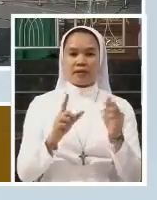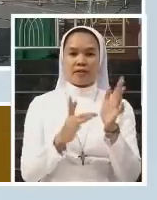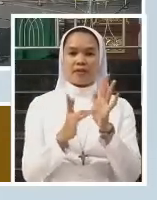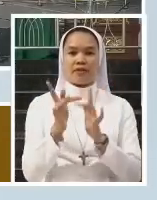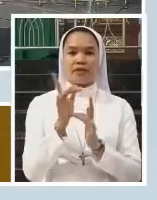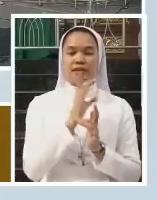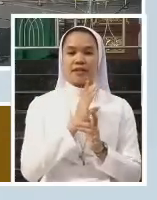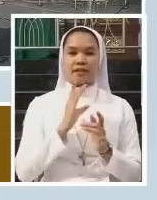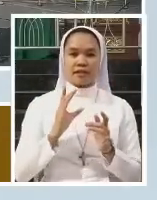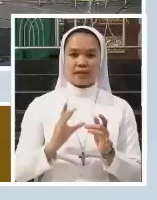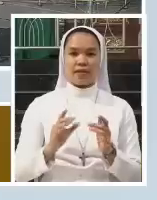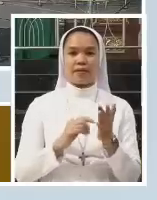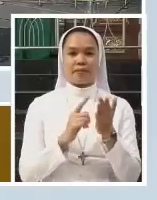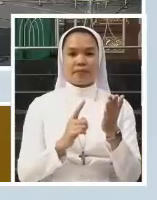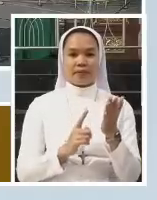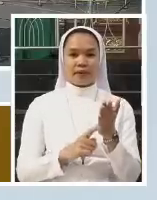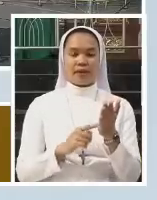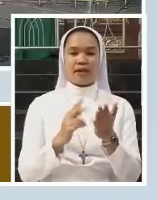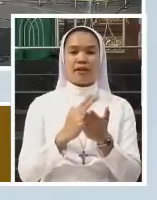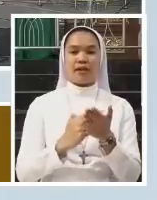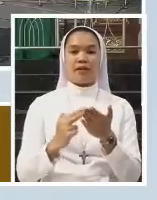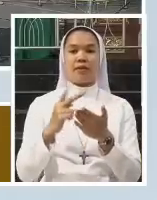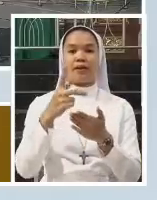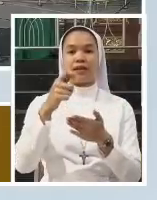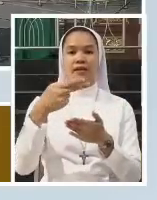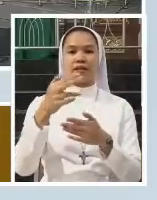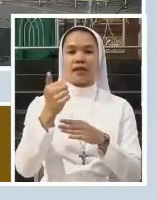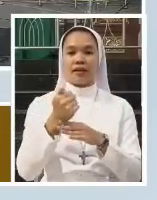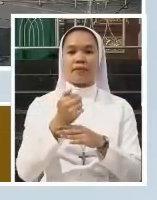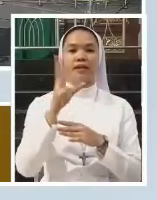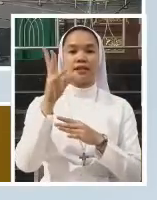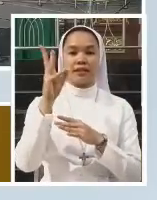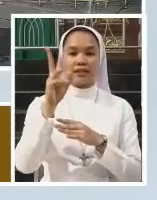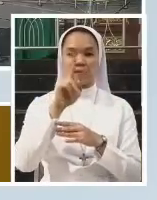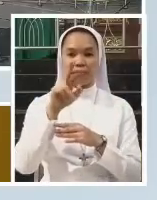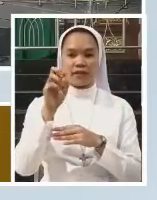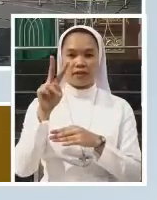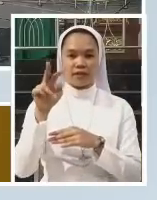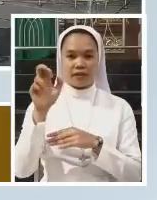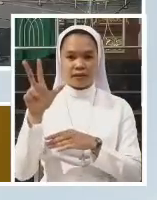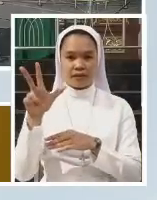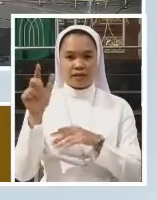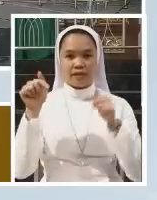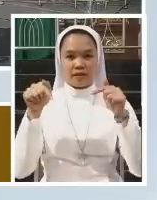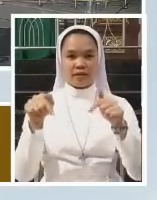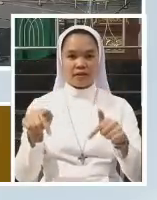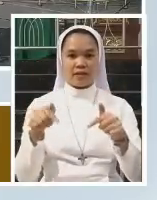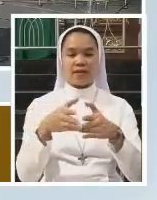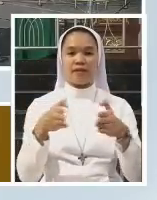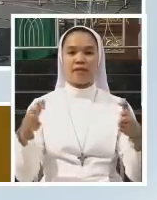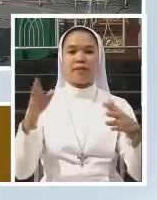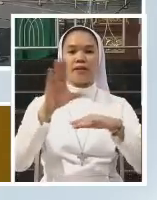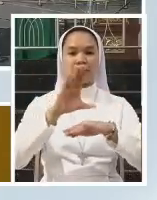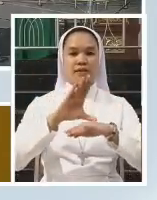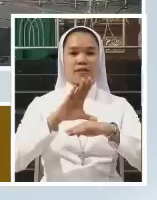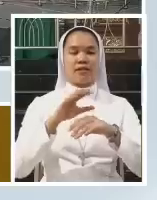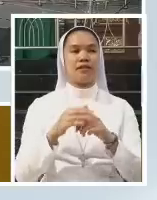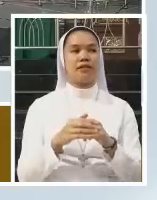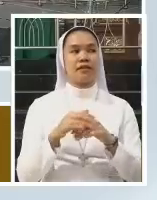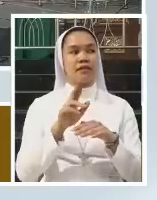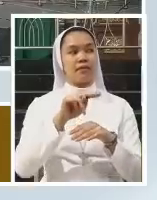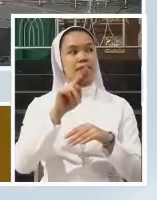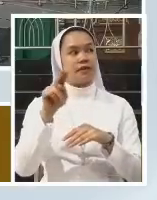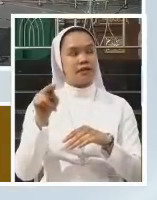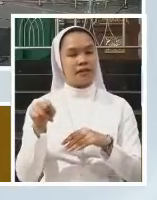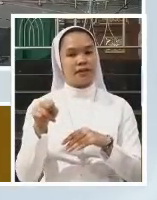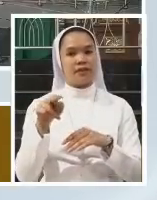Christ this Holy Thursday, April 6, 2023 at the Metropolitan Cathedral, Pilgrim City